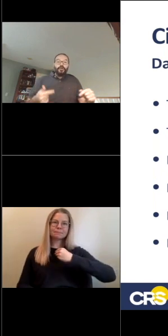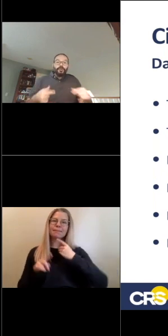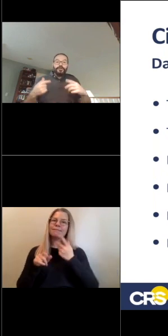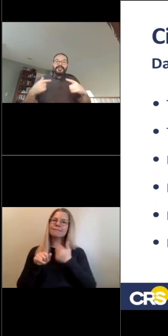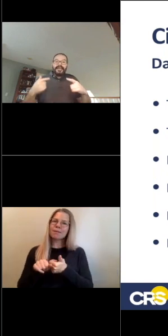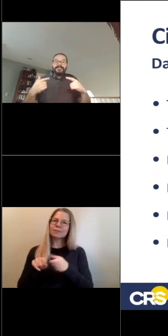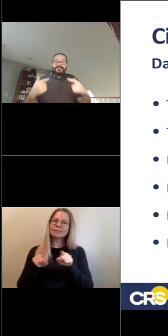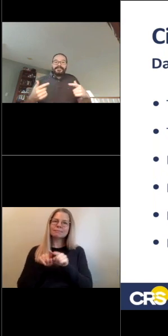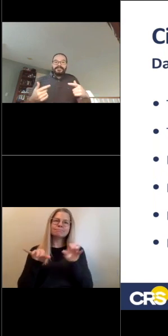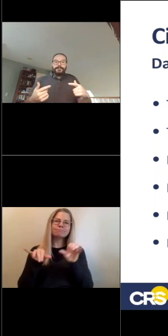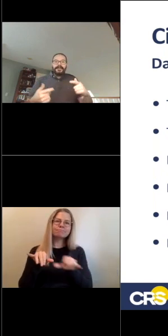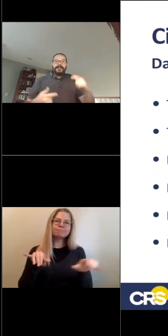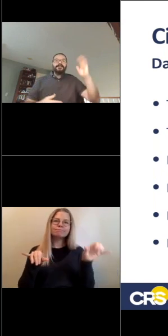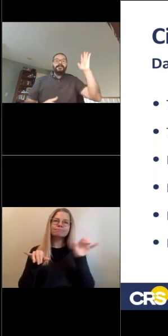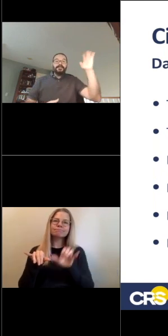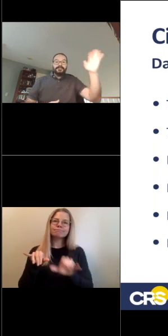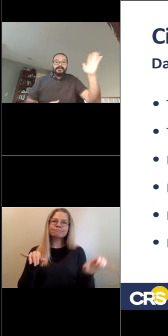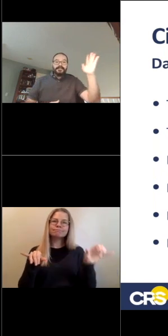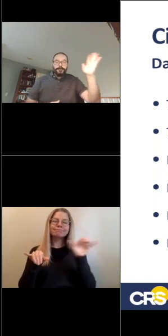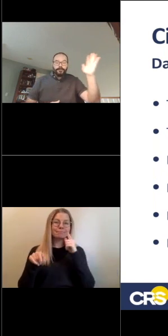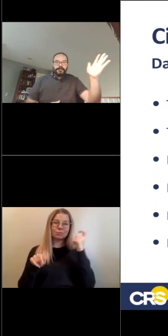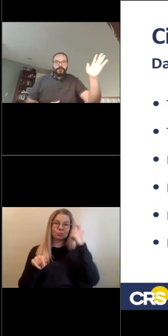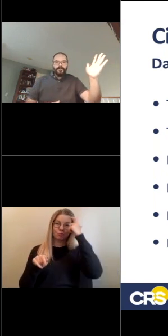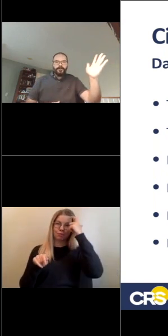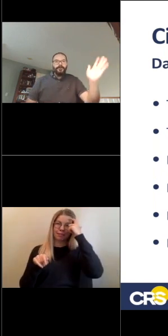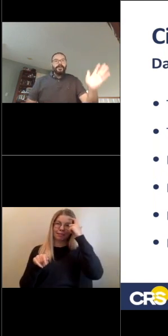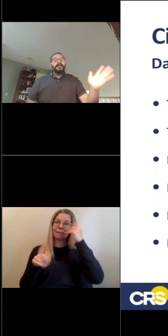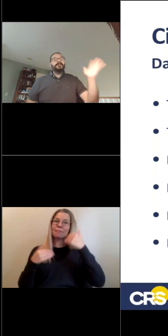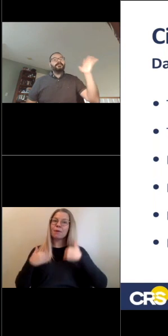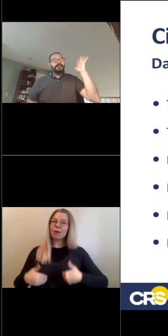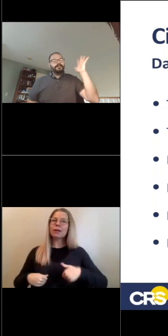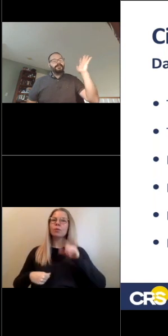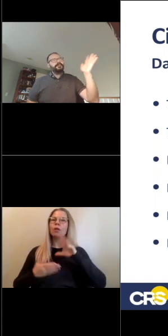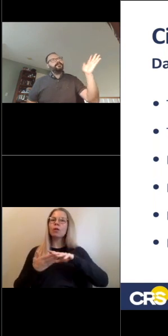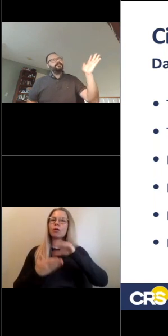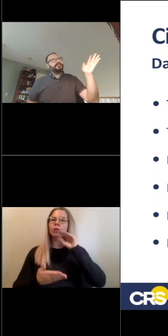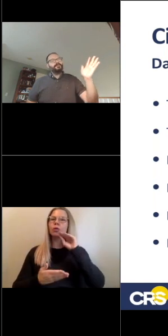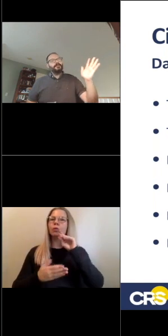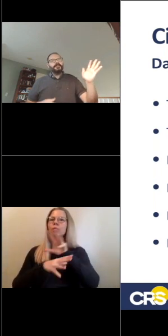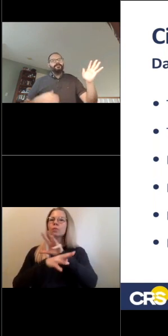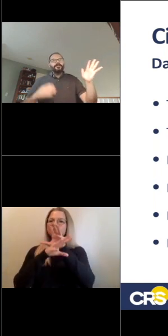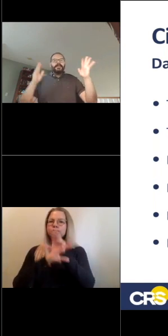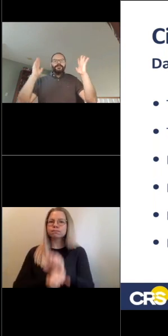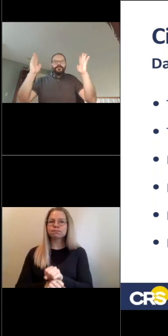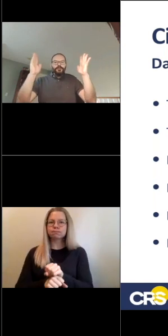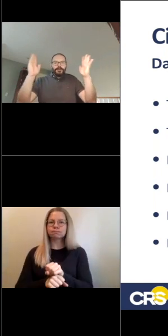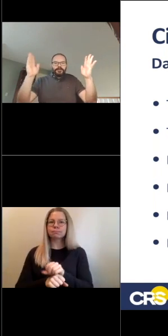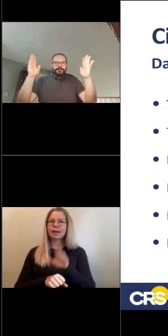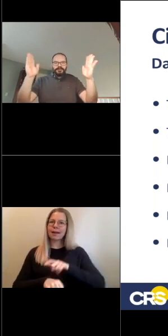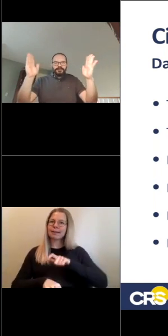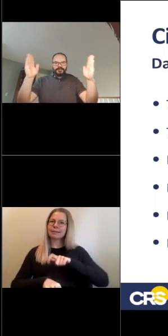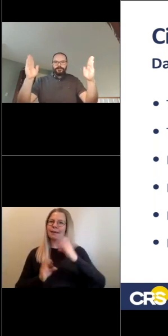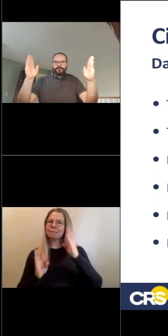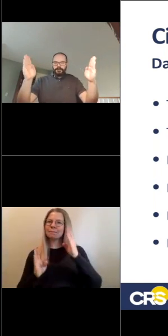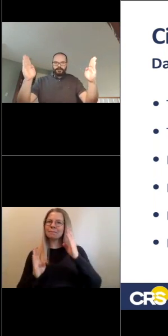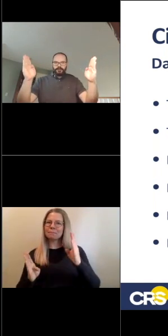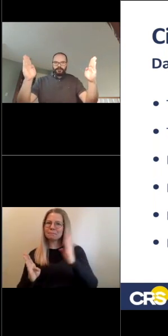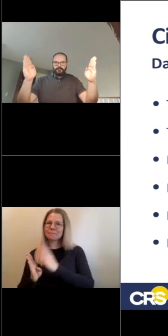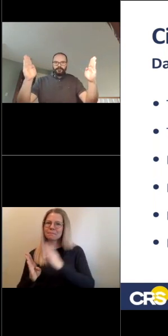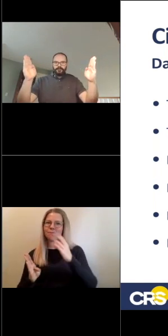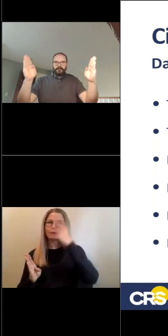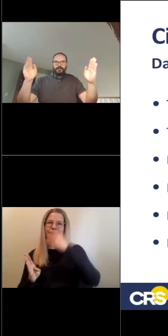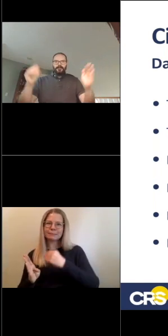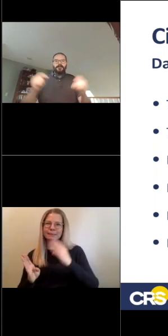body learn to anticipate the sleep window. Think of it this way. If you build the sleep